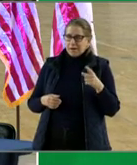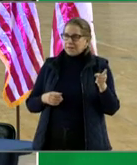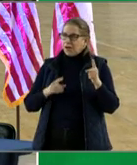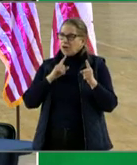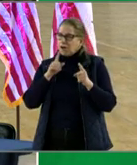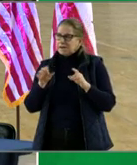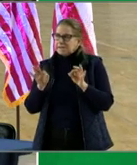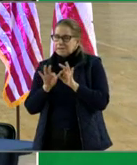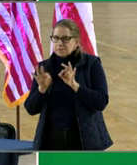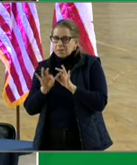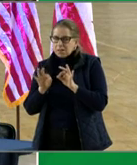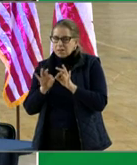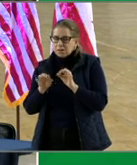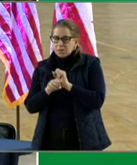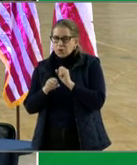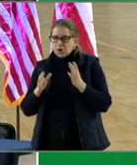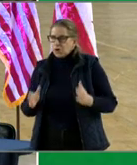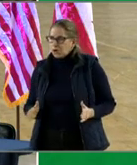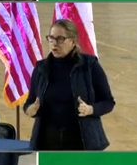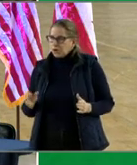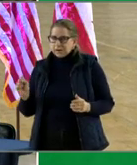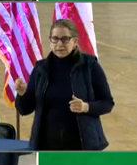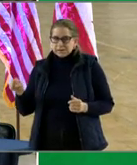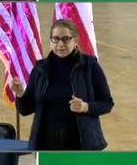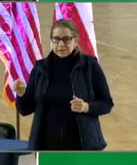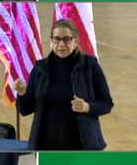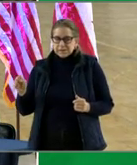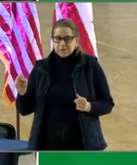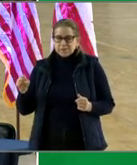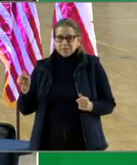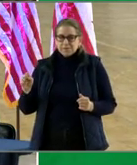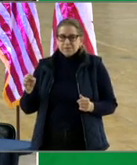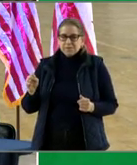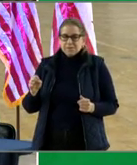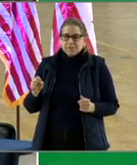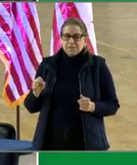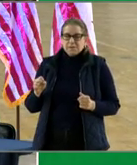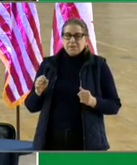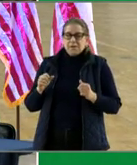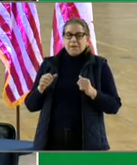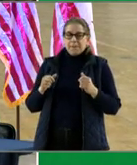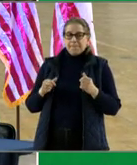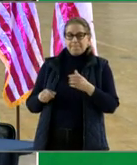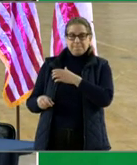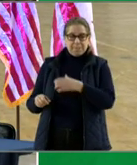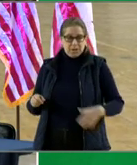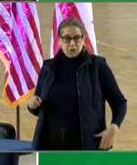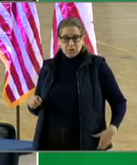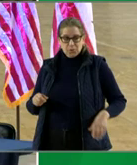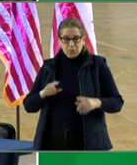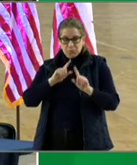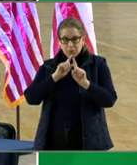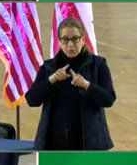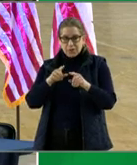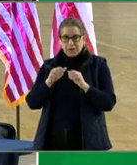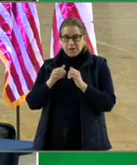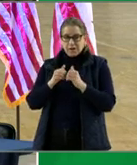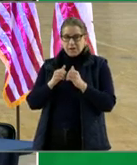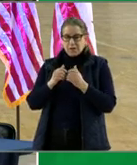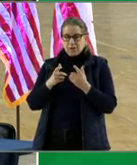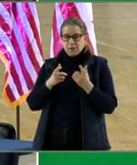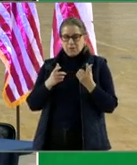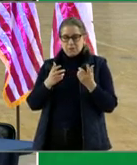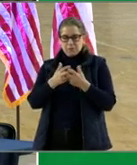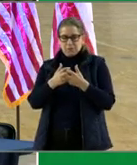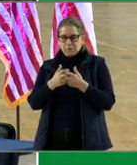workers in accord with the mayor's order. I think the question is how would they fit into our local